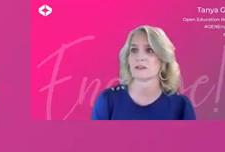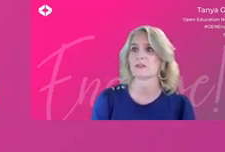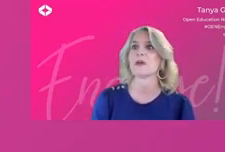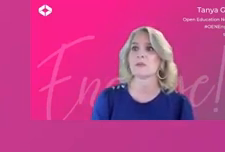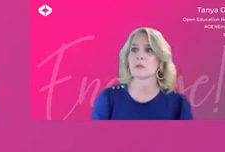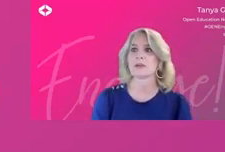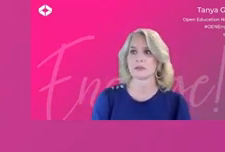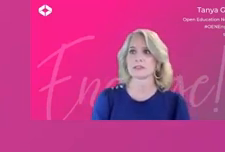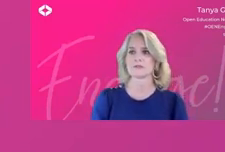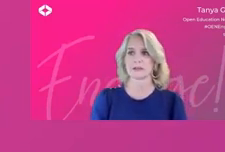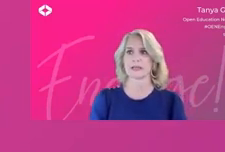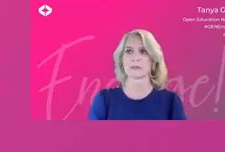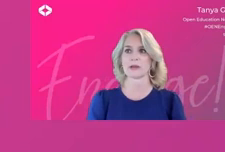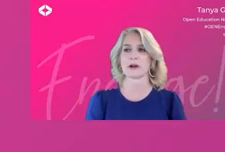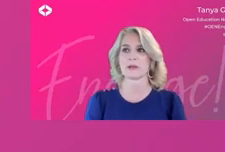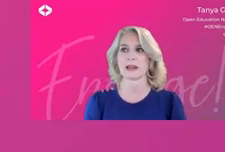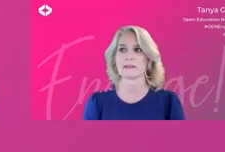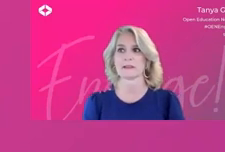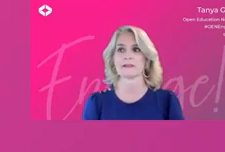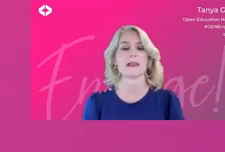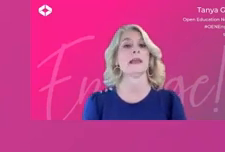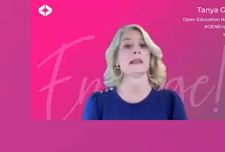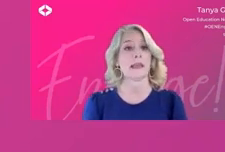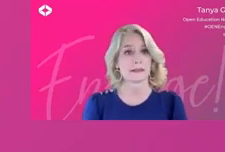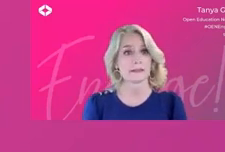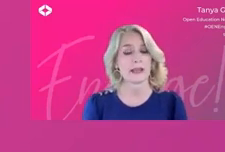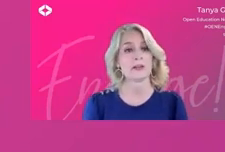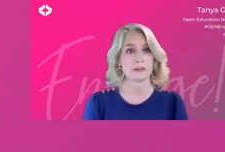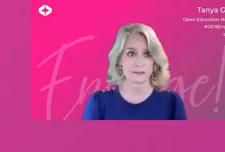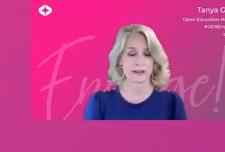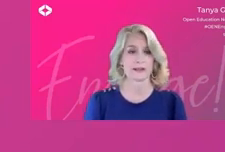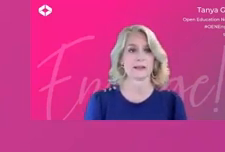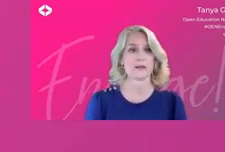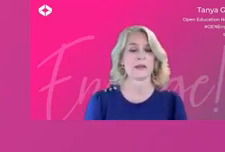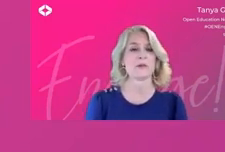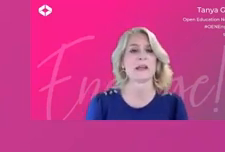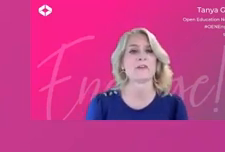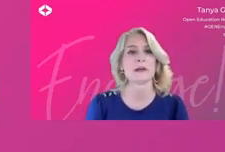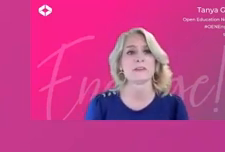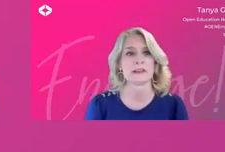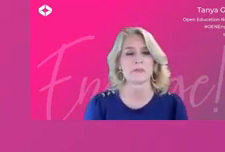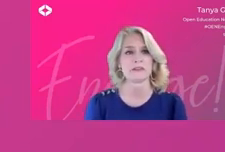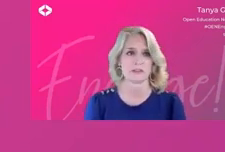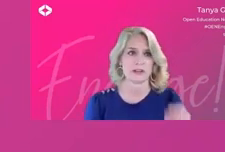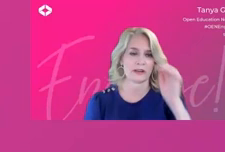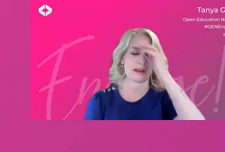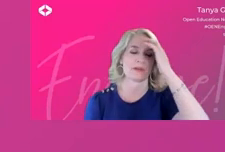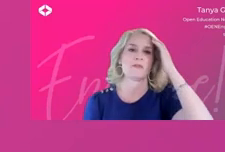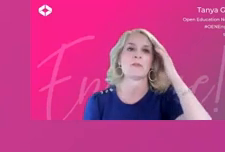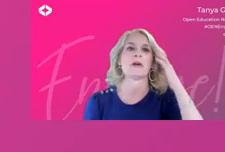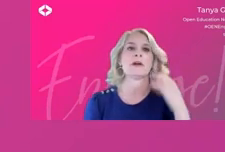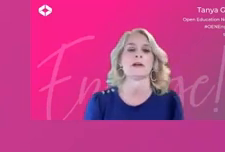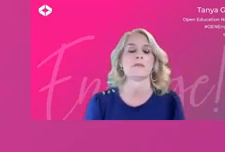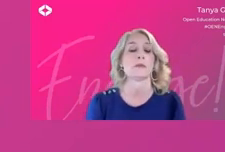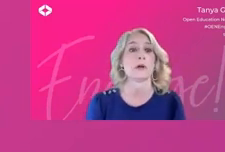to incentives, but we have limited funding in my department as is. Yes, I understand. And whenever I was in that position in